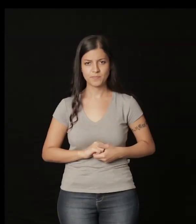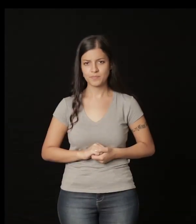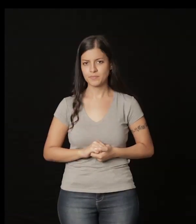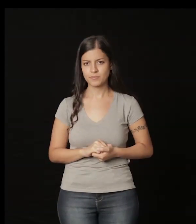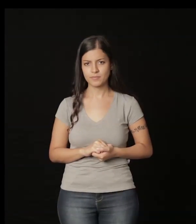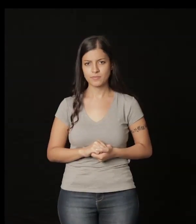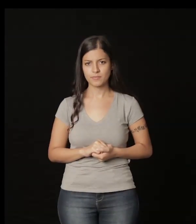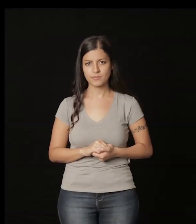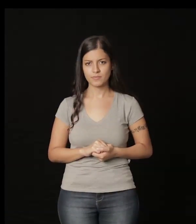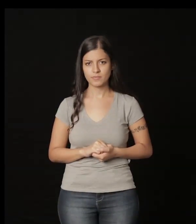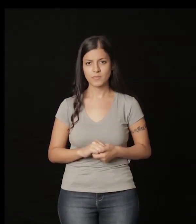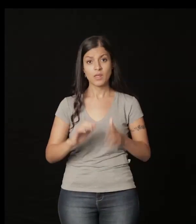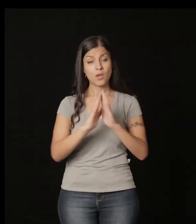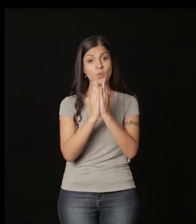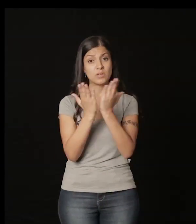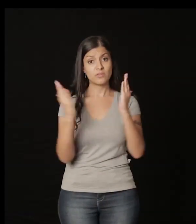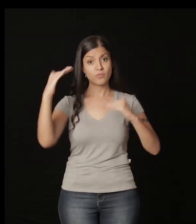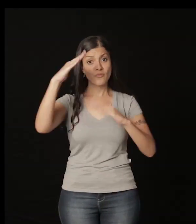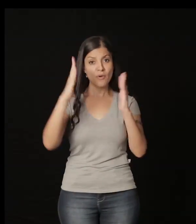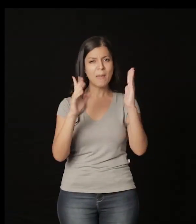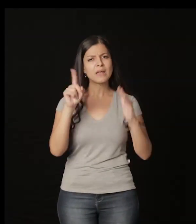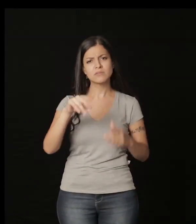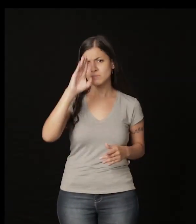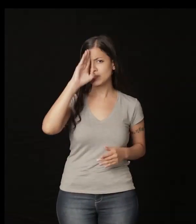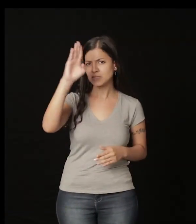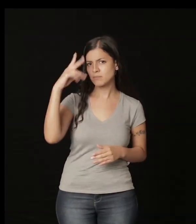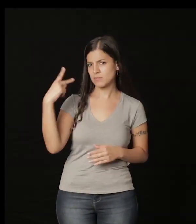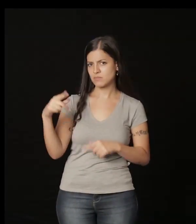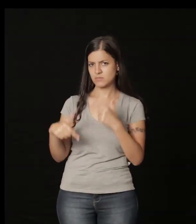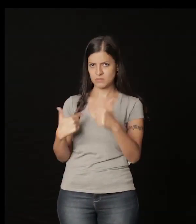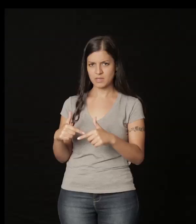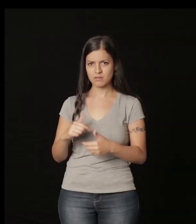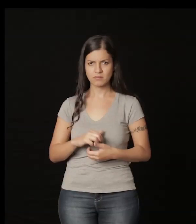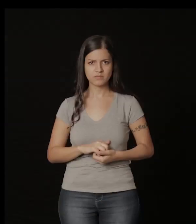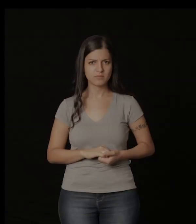um formato principal para a obra de vocês?